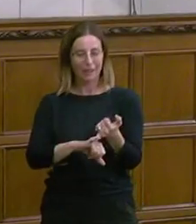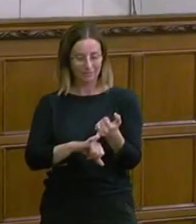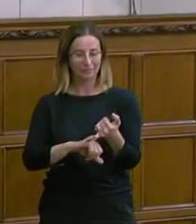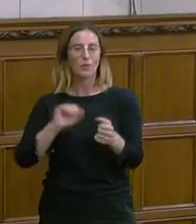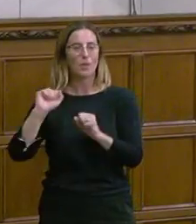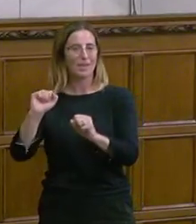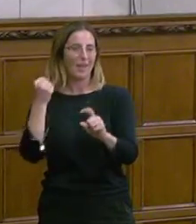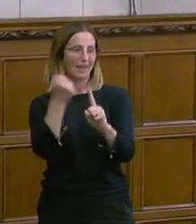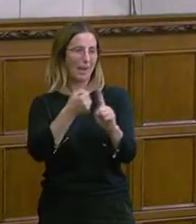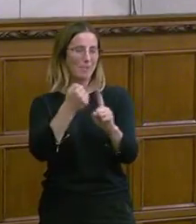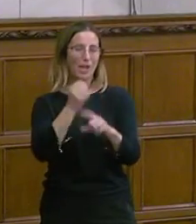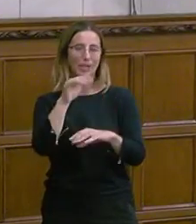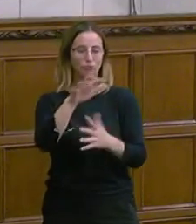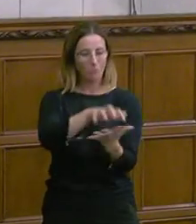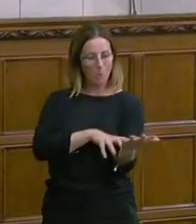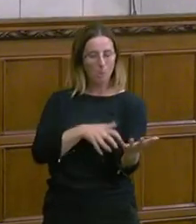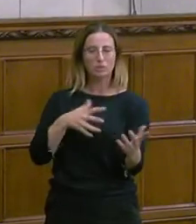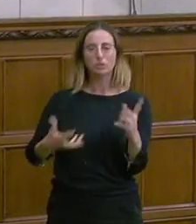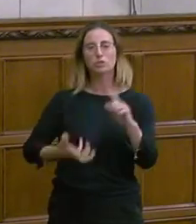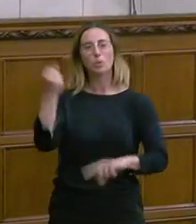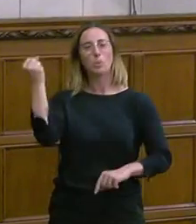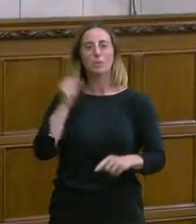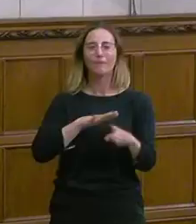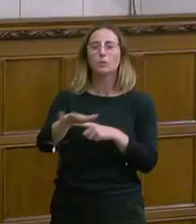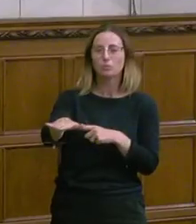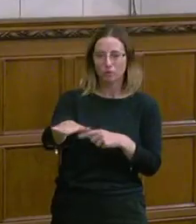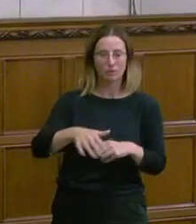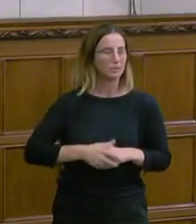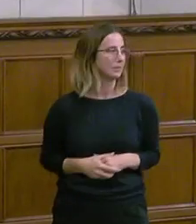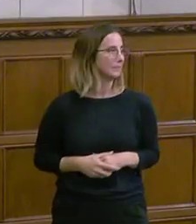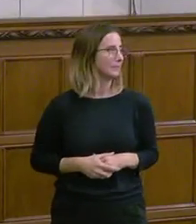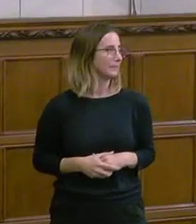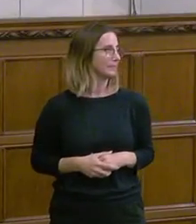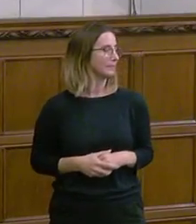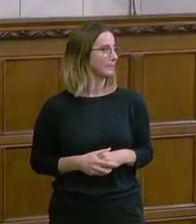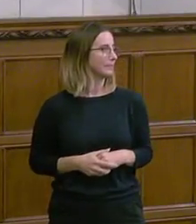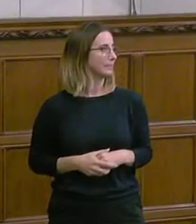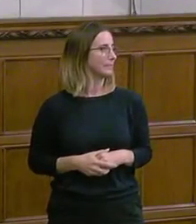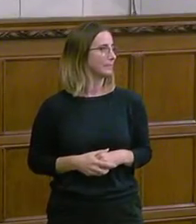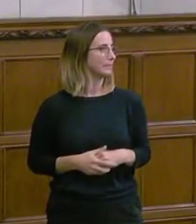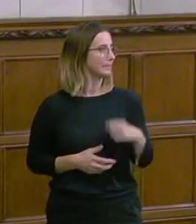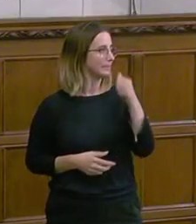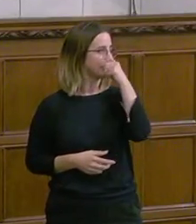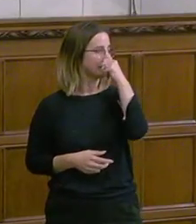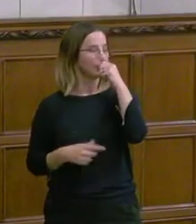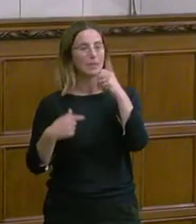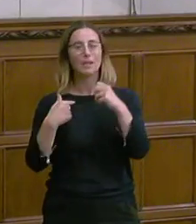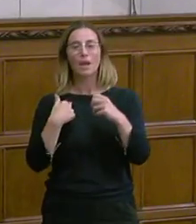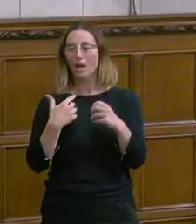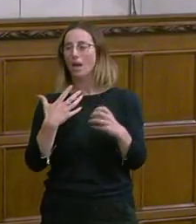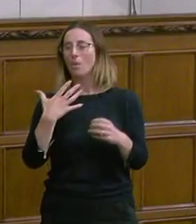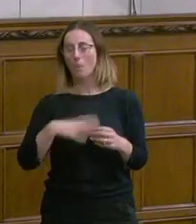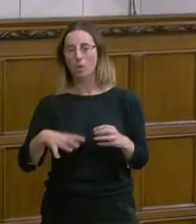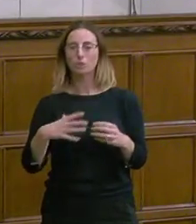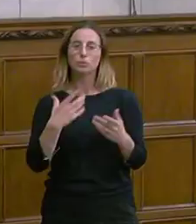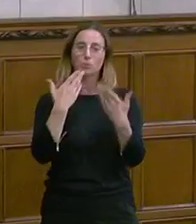Stolen Futures. That's many reasons, or a key reason why most of us are here. I'd like to take this opportunity to thank a